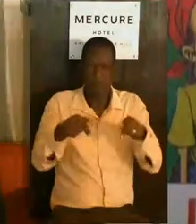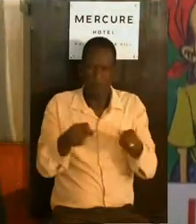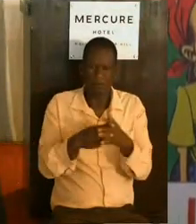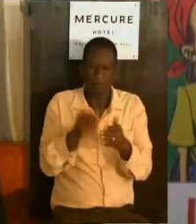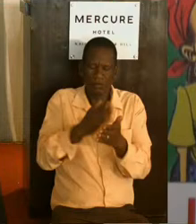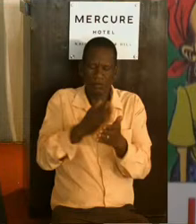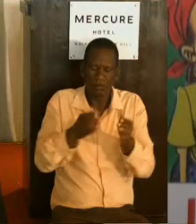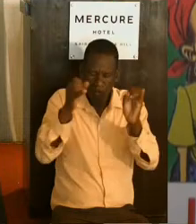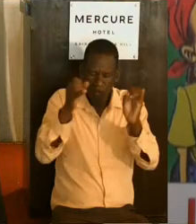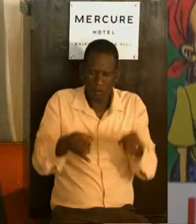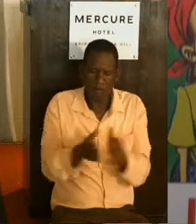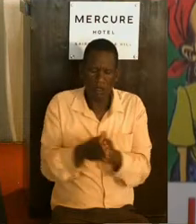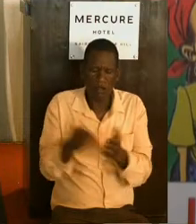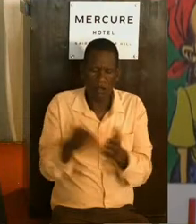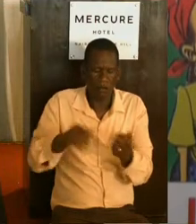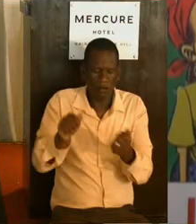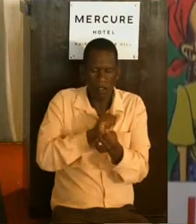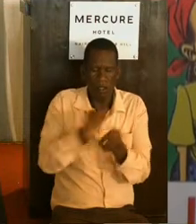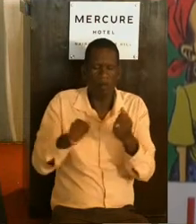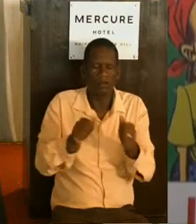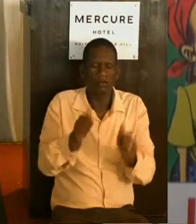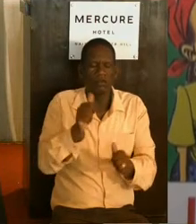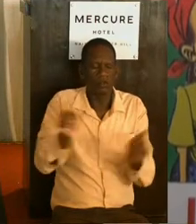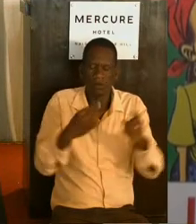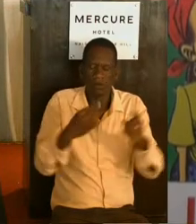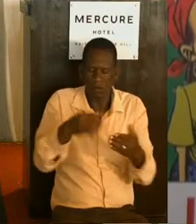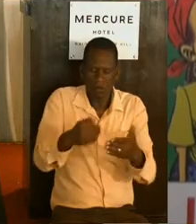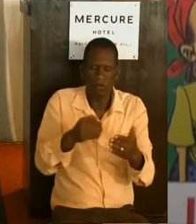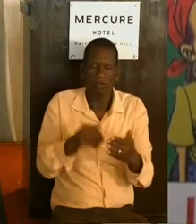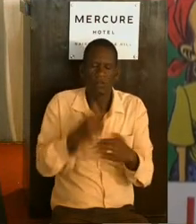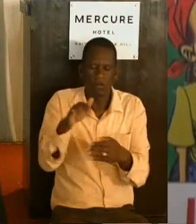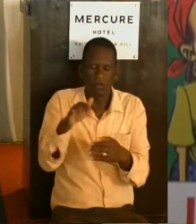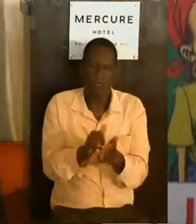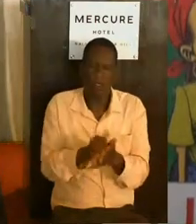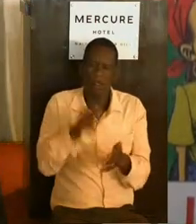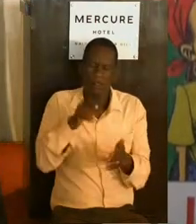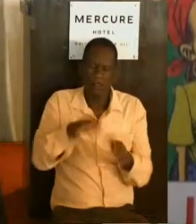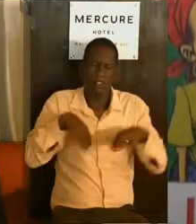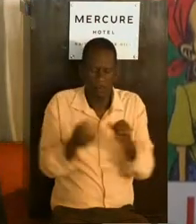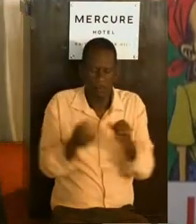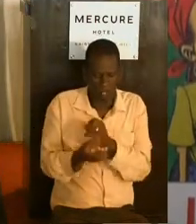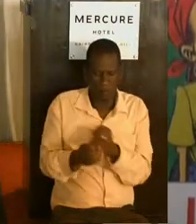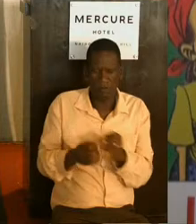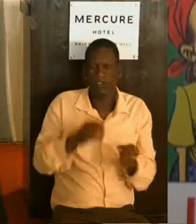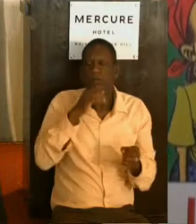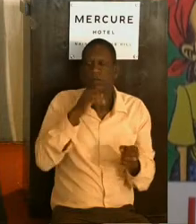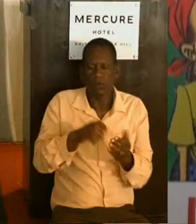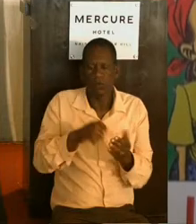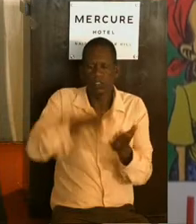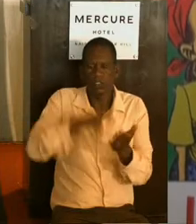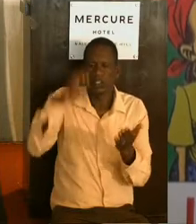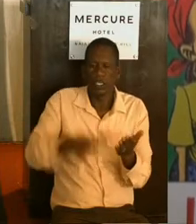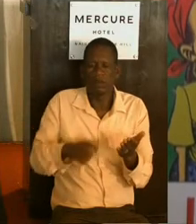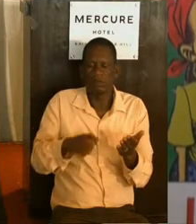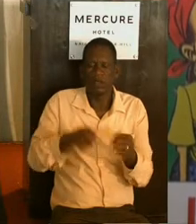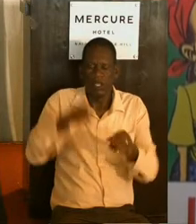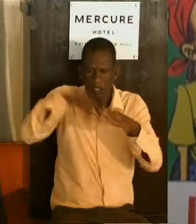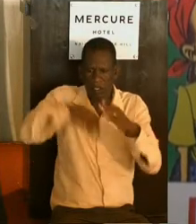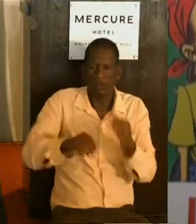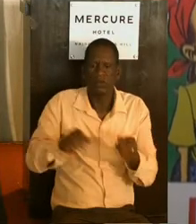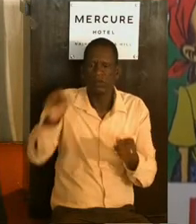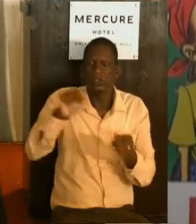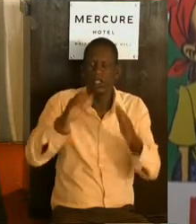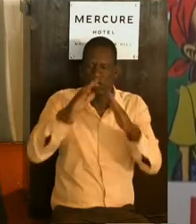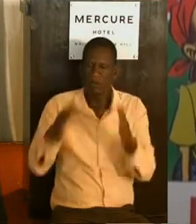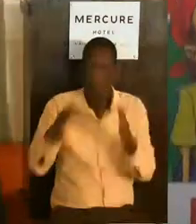something new and cause damage like never seen before after all isn't that how they describe the boy who jumped in the state house remember they